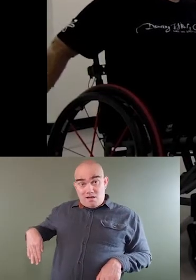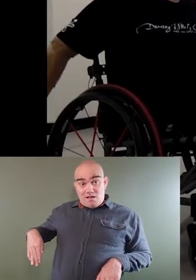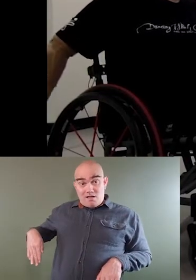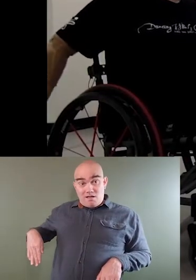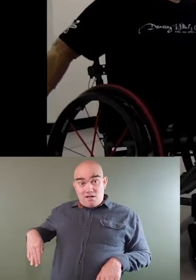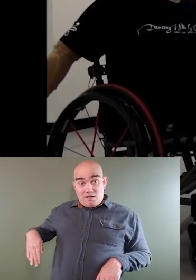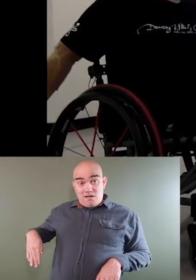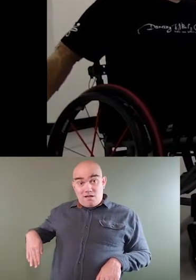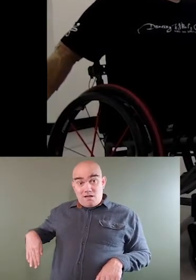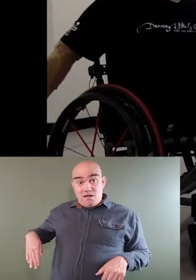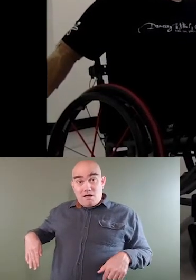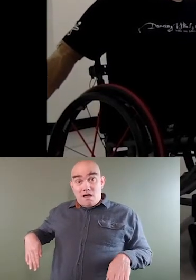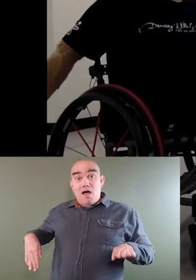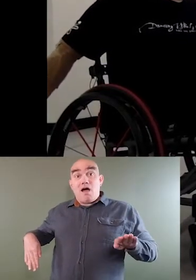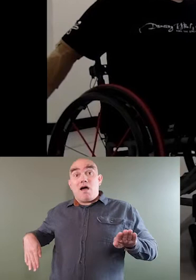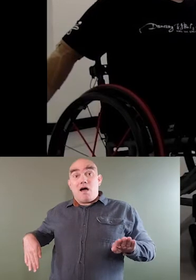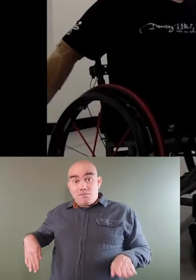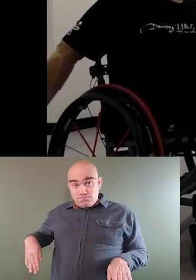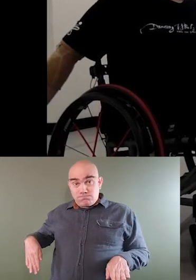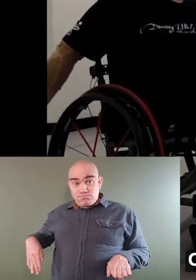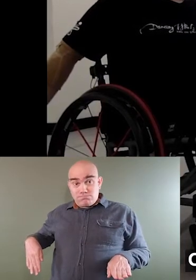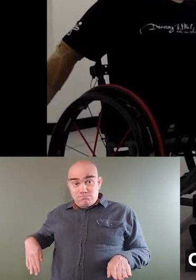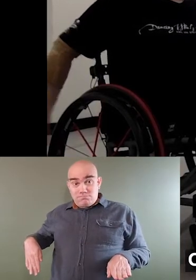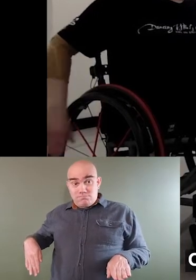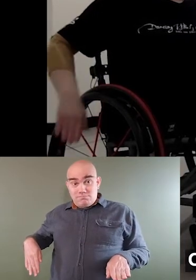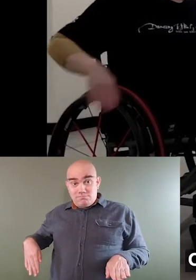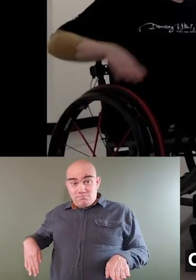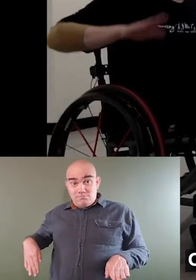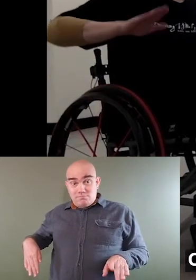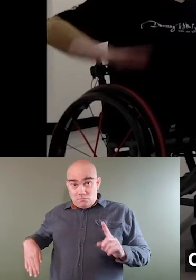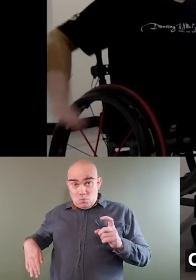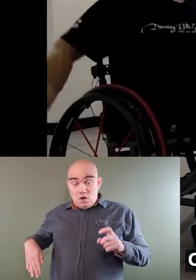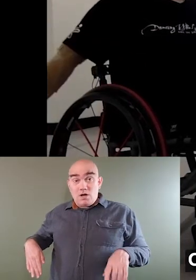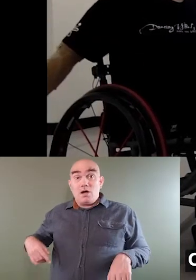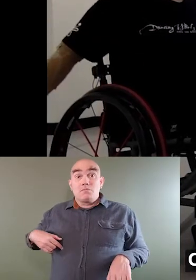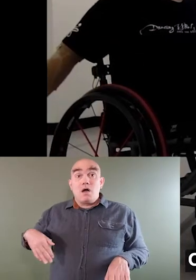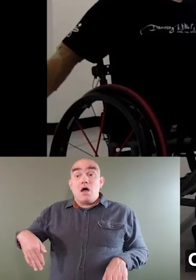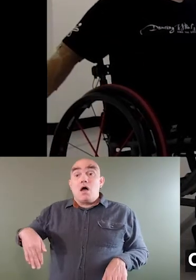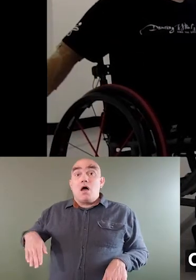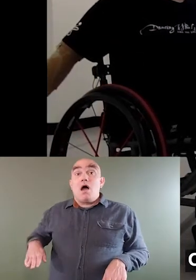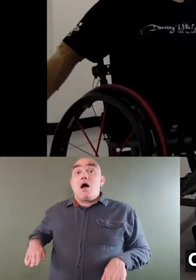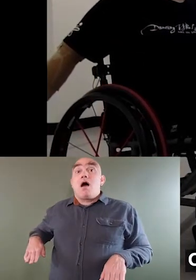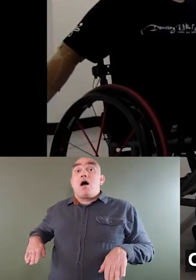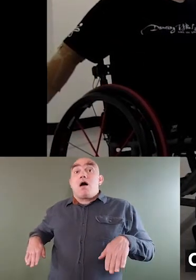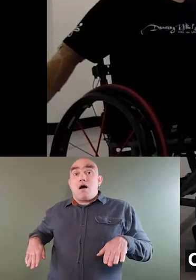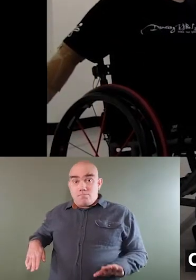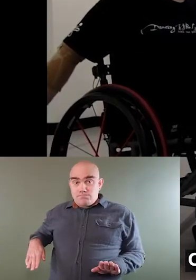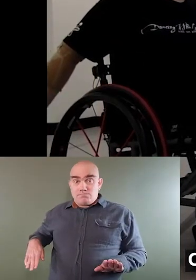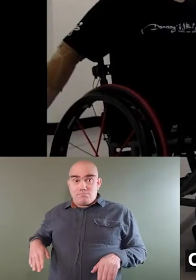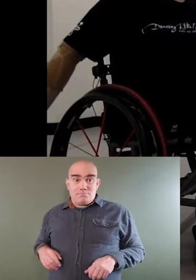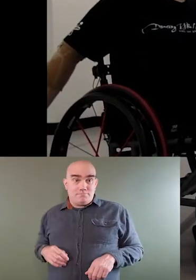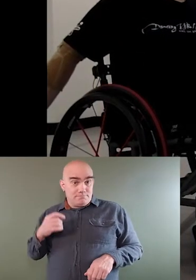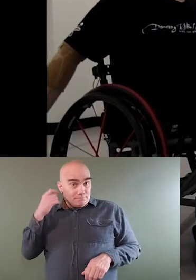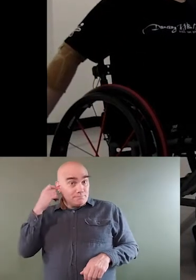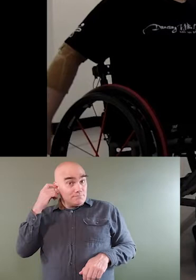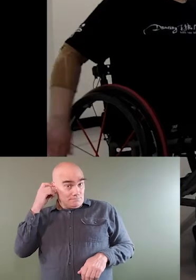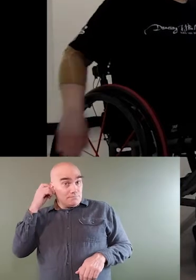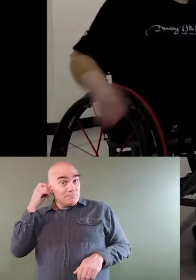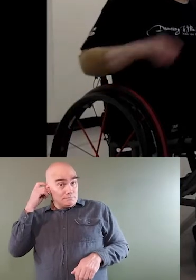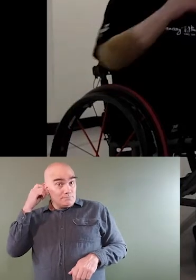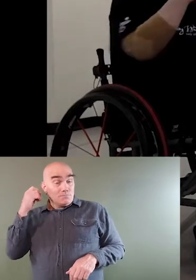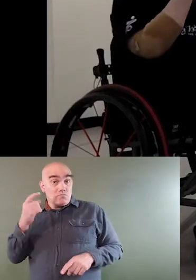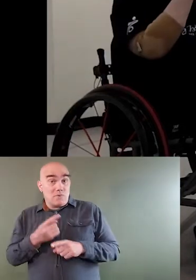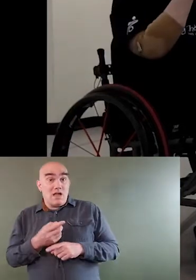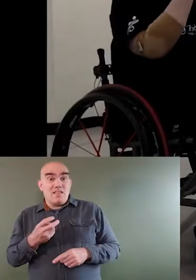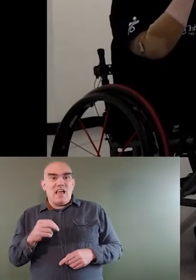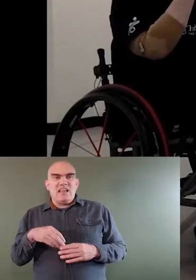it ball change. One more time. Here we go. Ball change. Right. And in